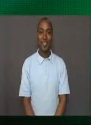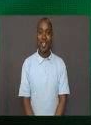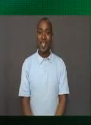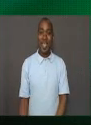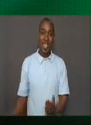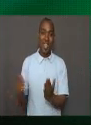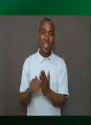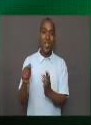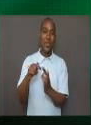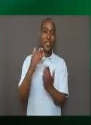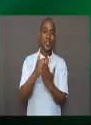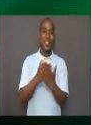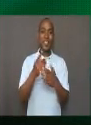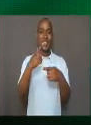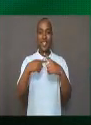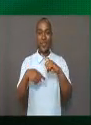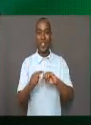Let's get back to our lesson.